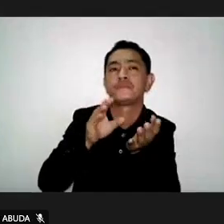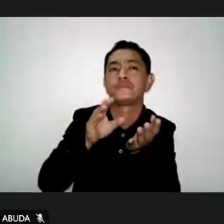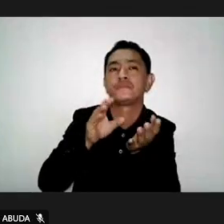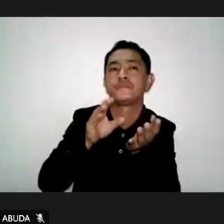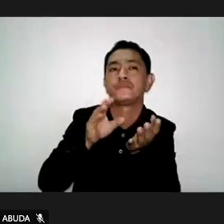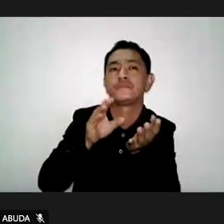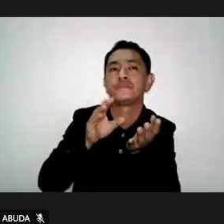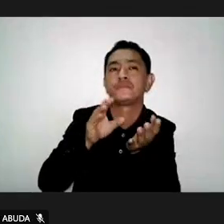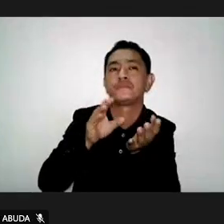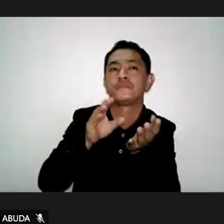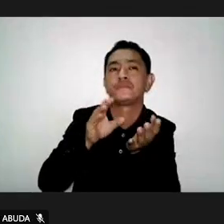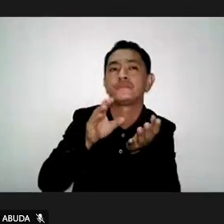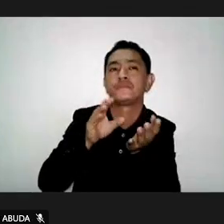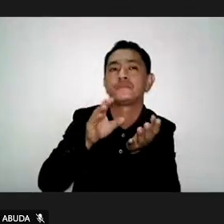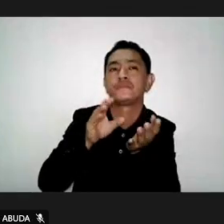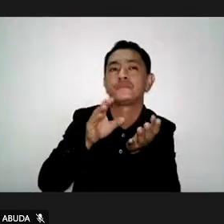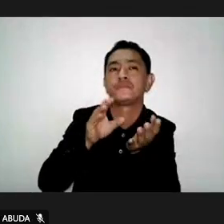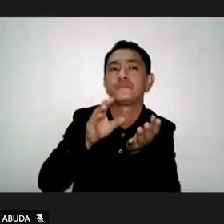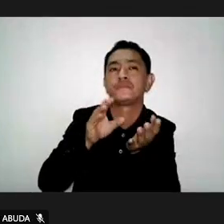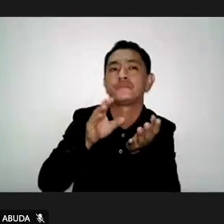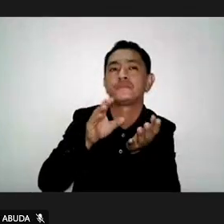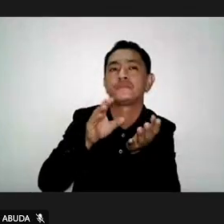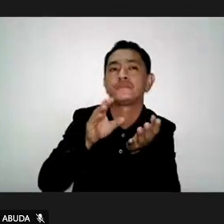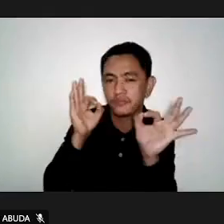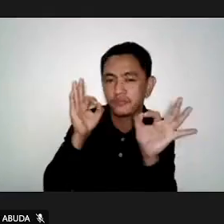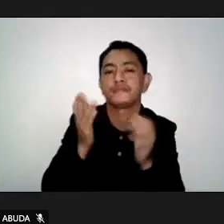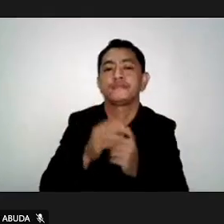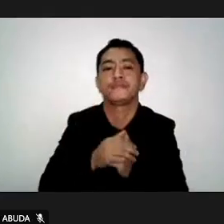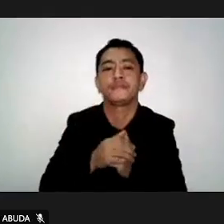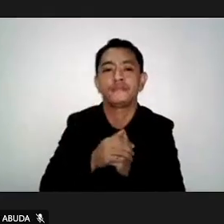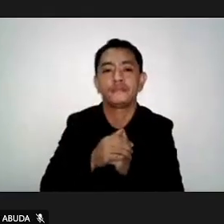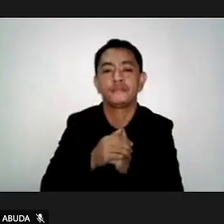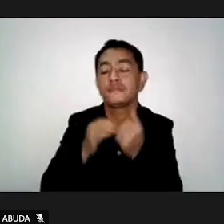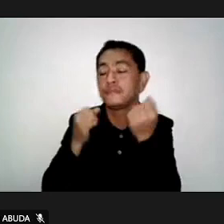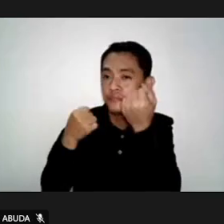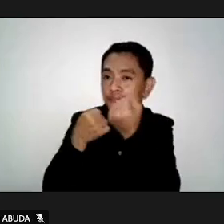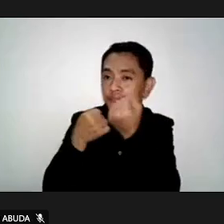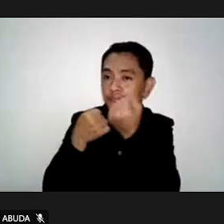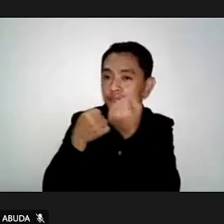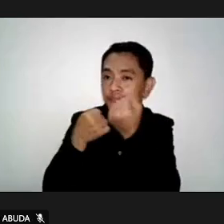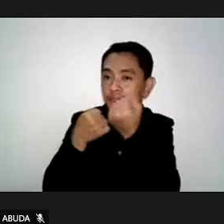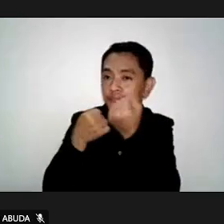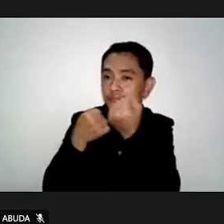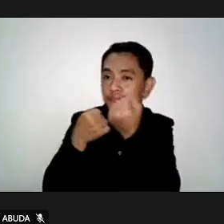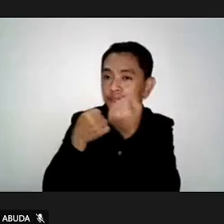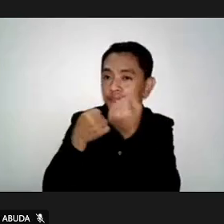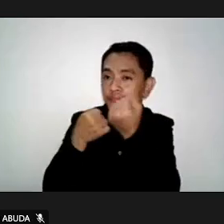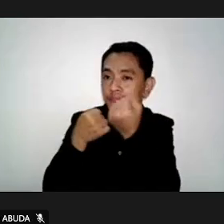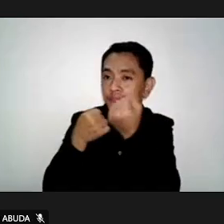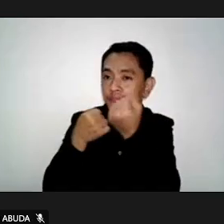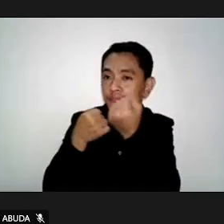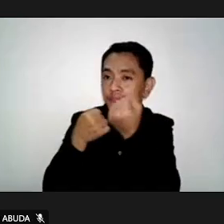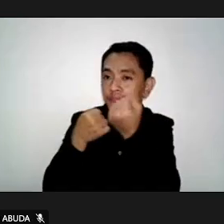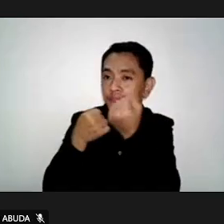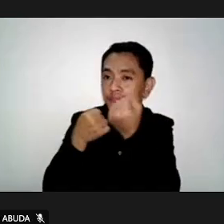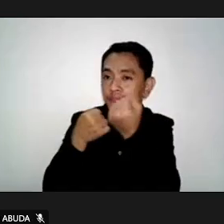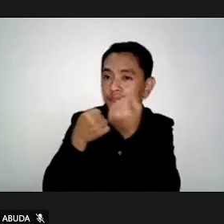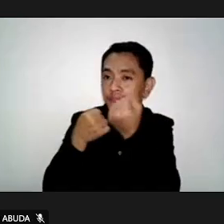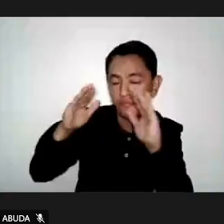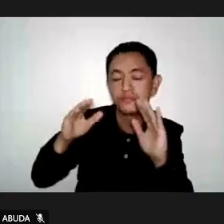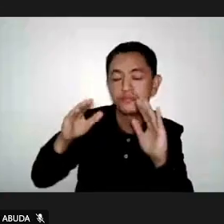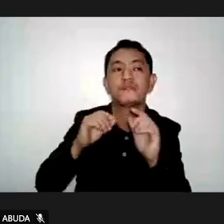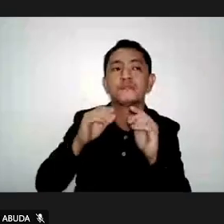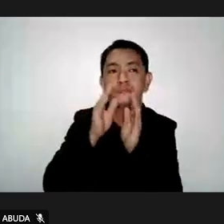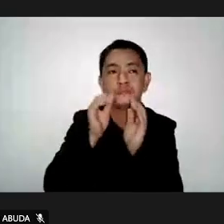those that have forms of text na pwedeng basahin ng mga bata, giving these away for free, diba?